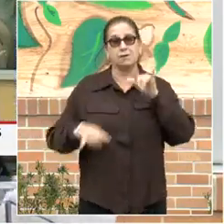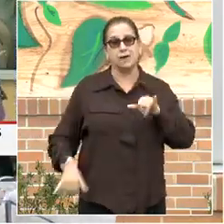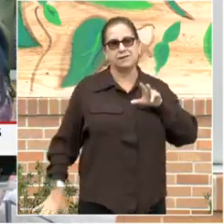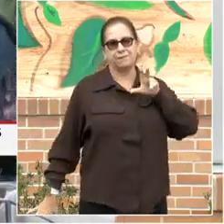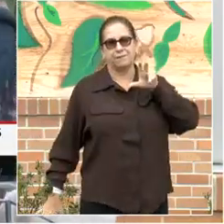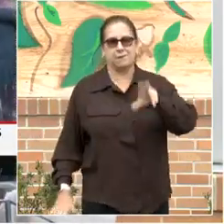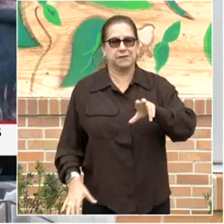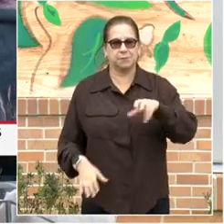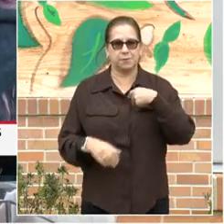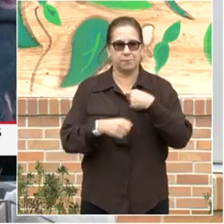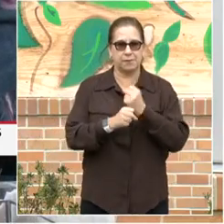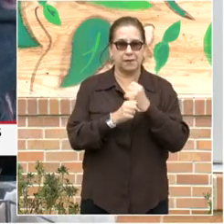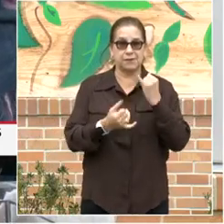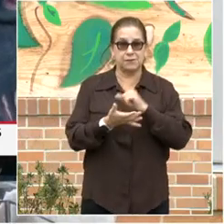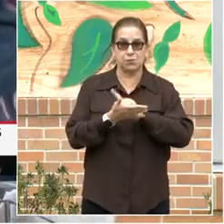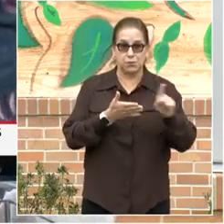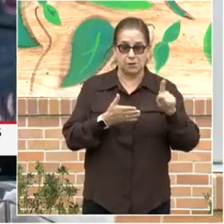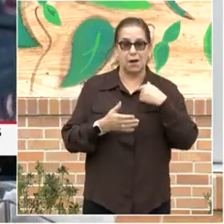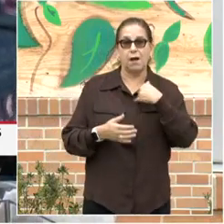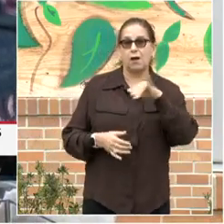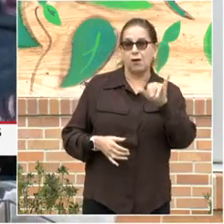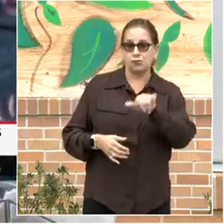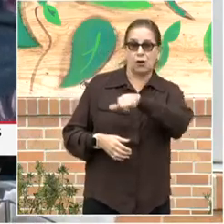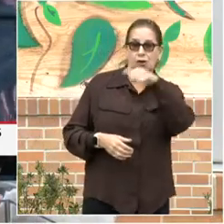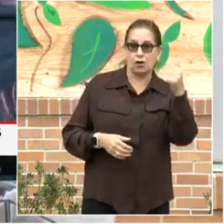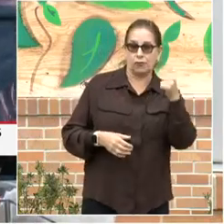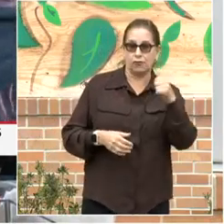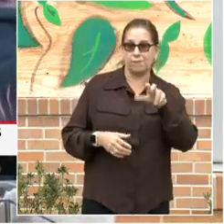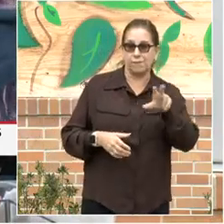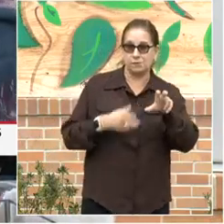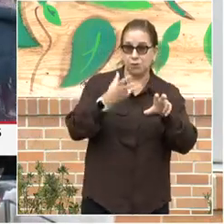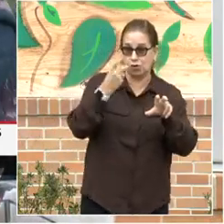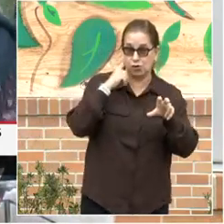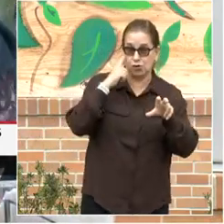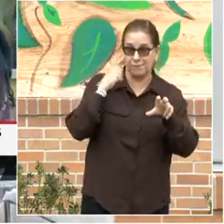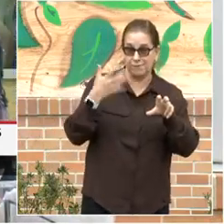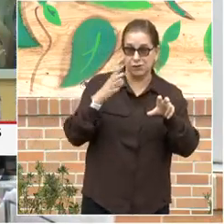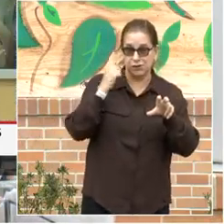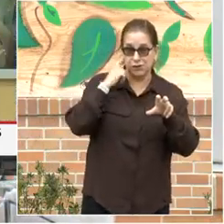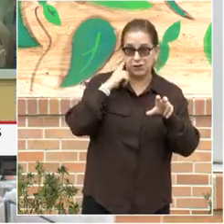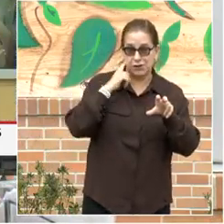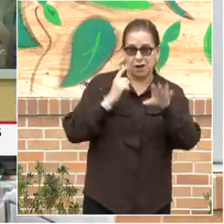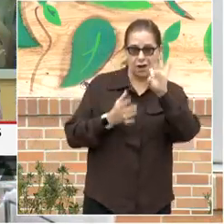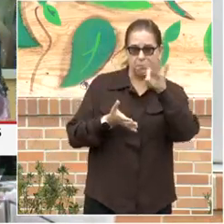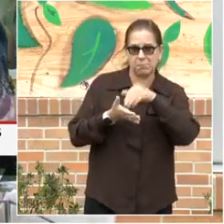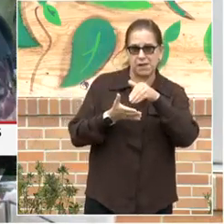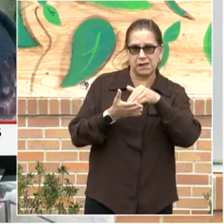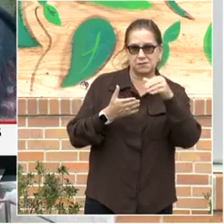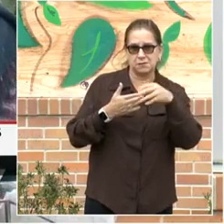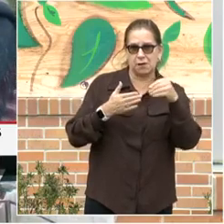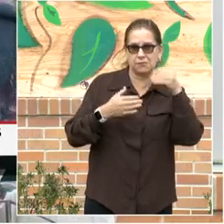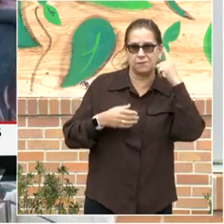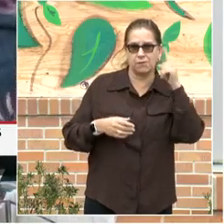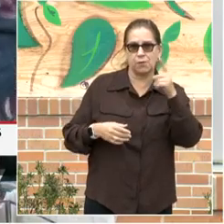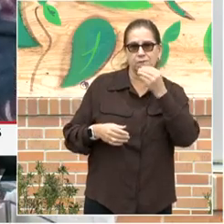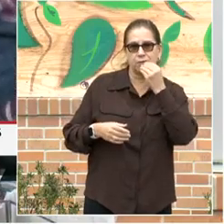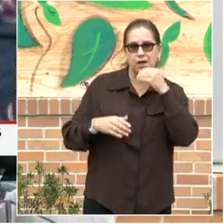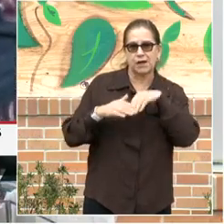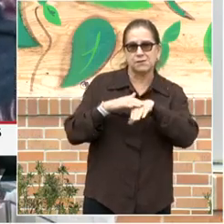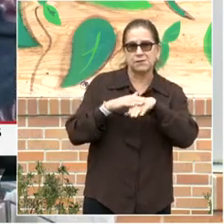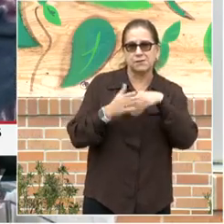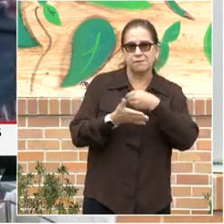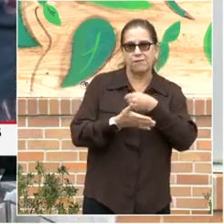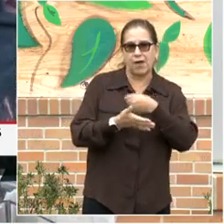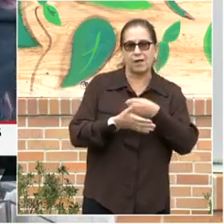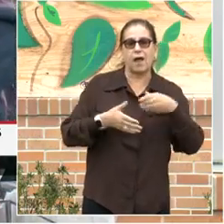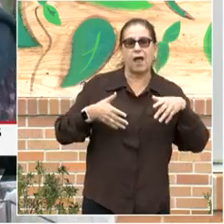we made a further investment. Did you hear about it? $9 million from the Food Access Fund that will